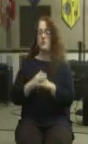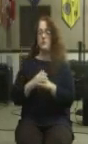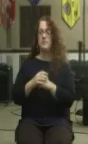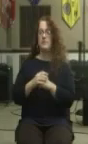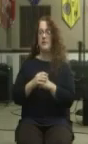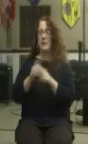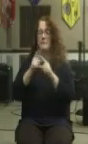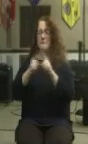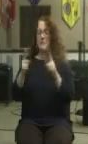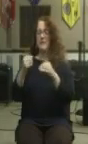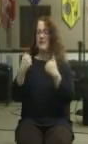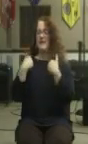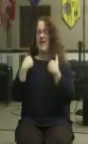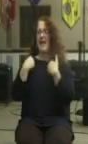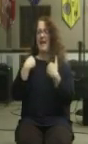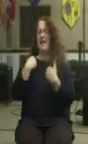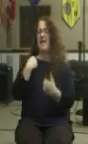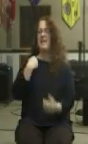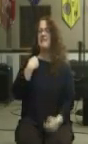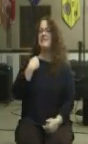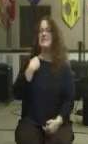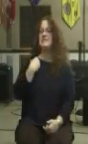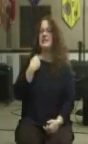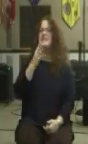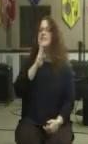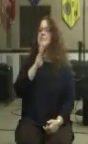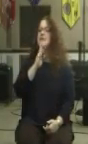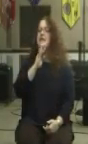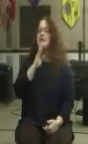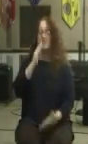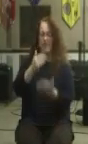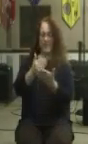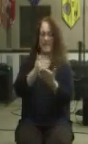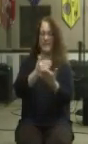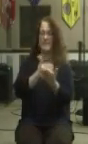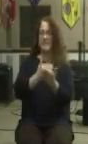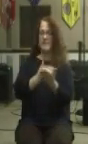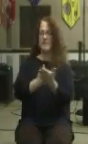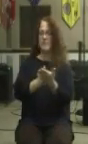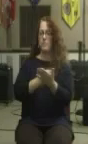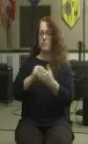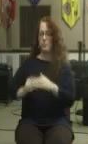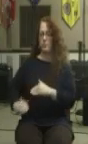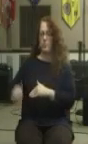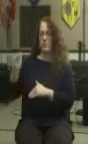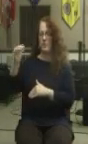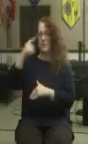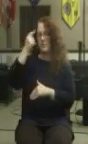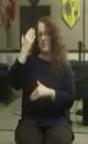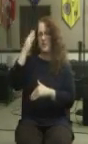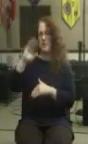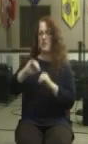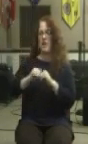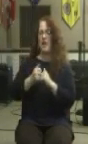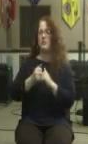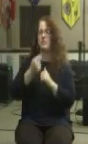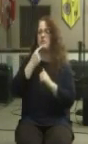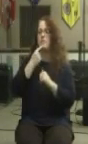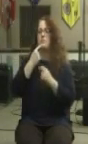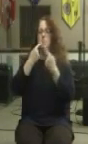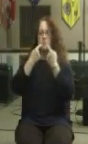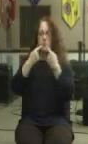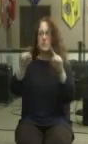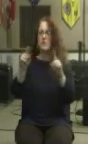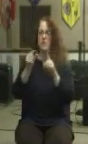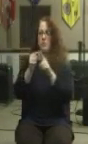A lot of you don't know this, but I had to take speech lessons, speech therapy, because I didn't